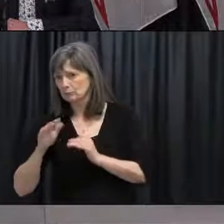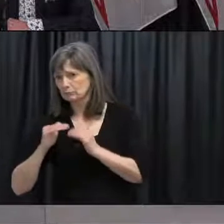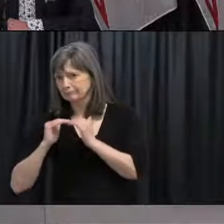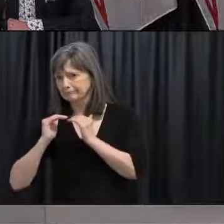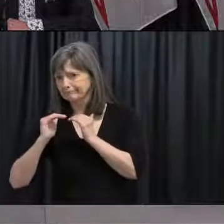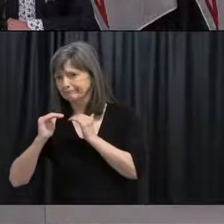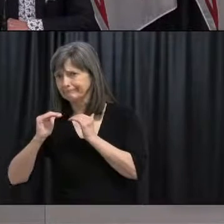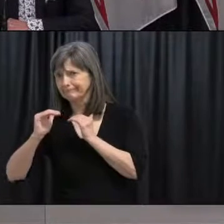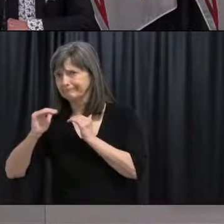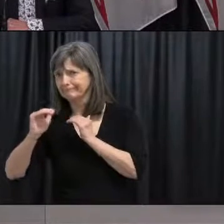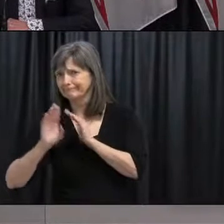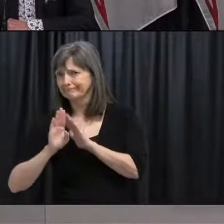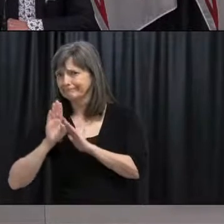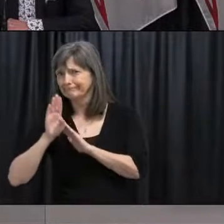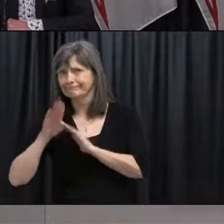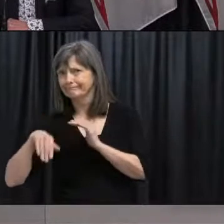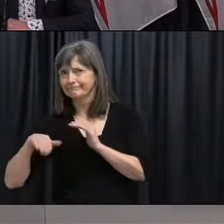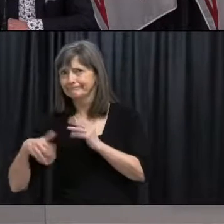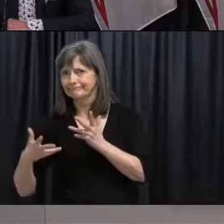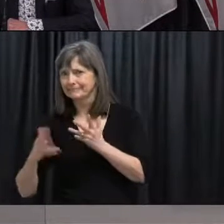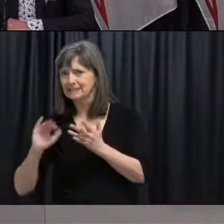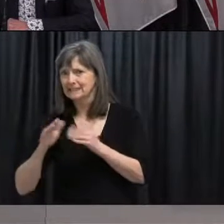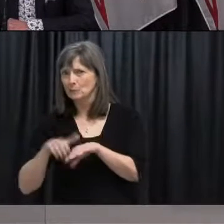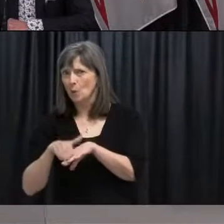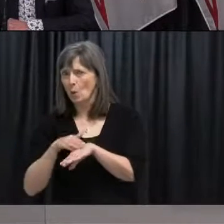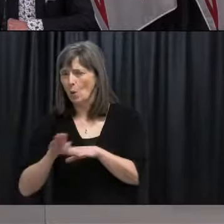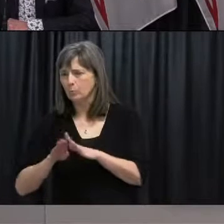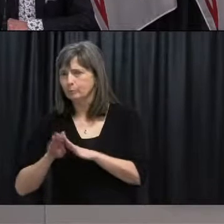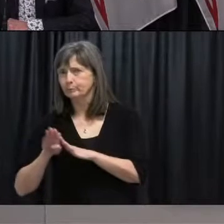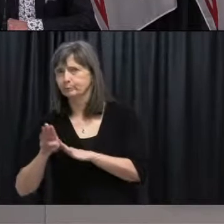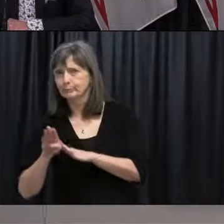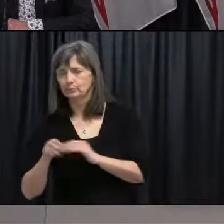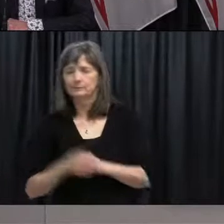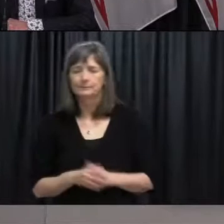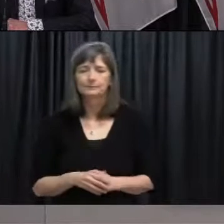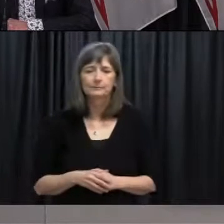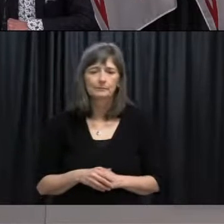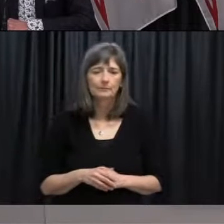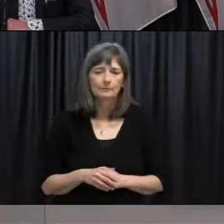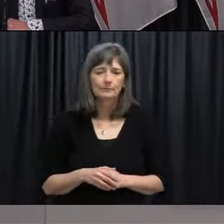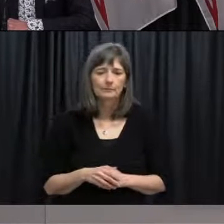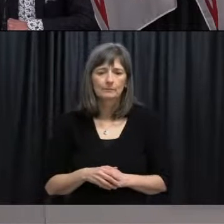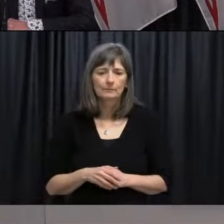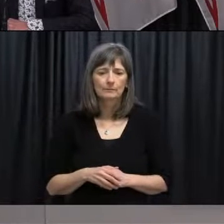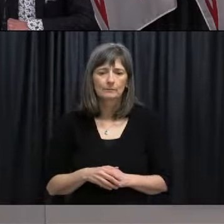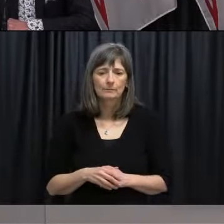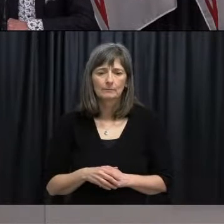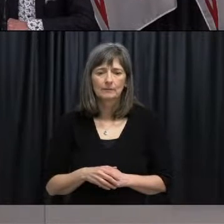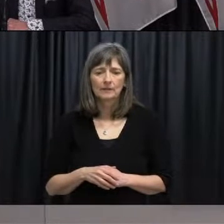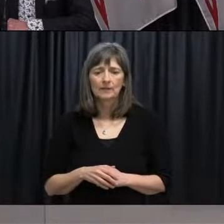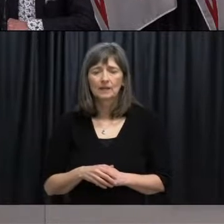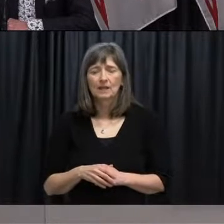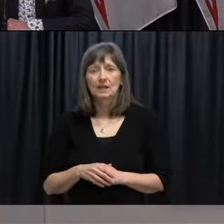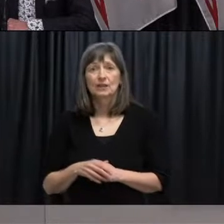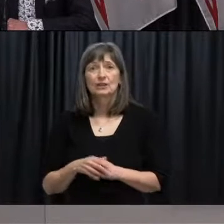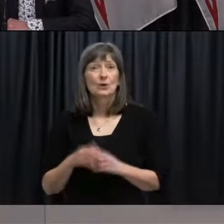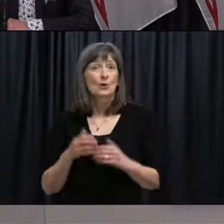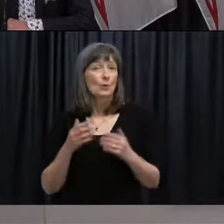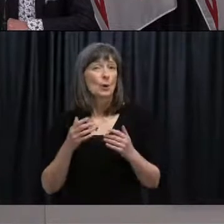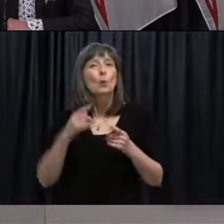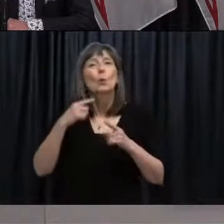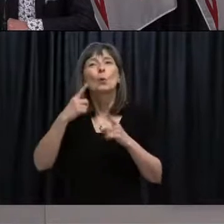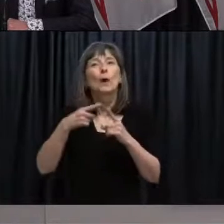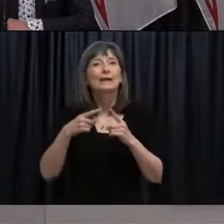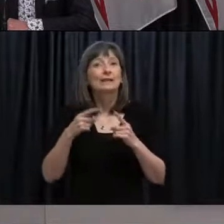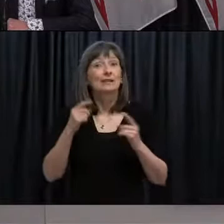At least it seems. My question. need to start giving second doses start to